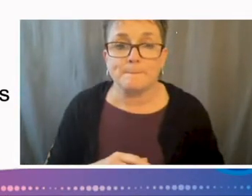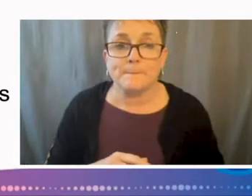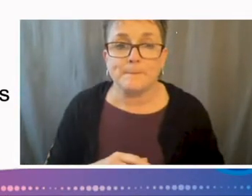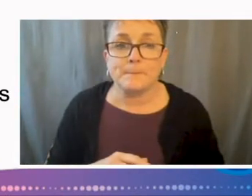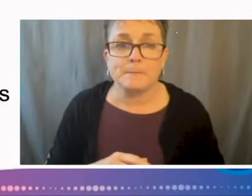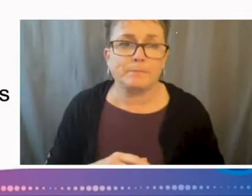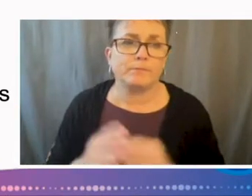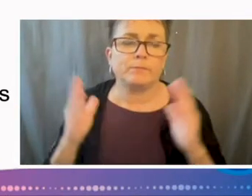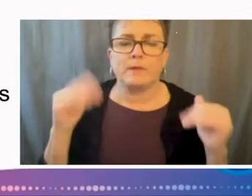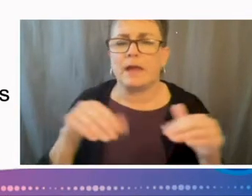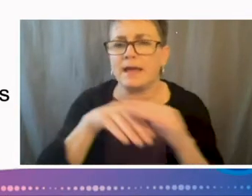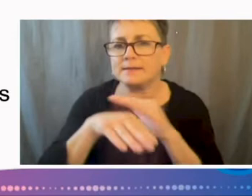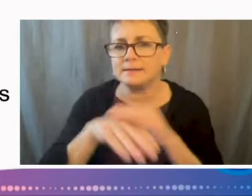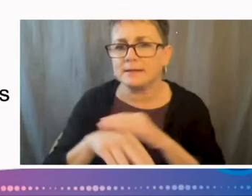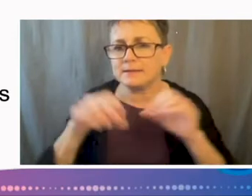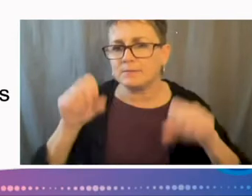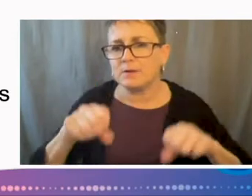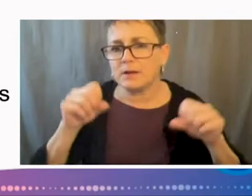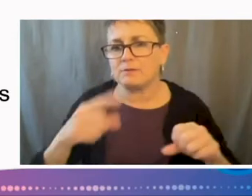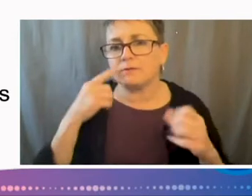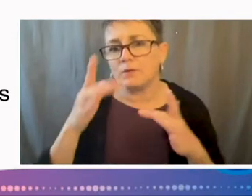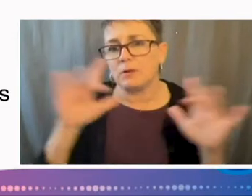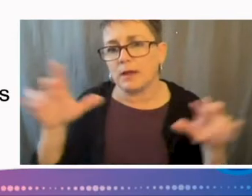Accessible areas onboard light rail vehicles.